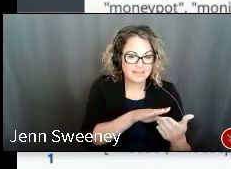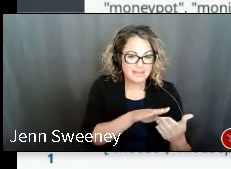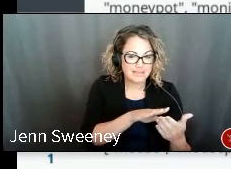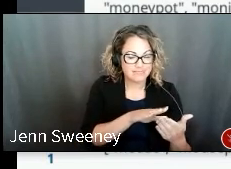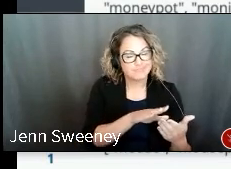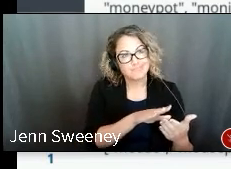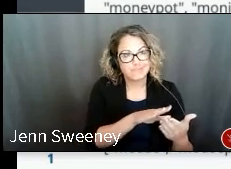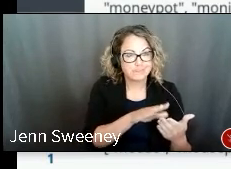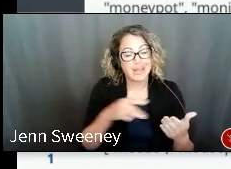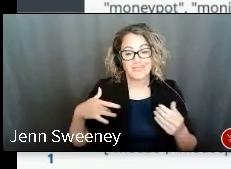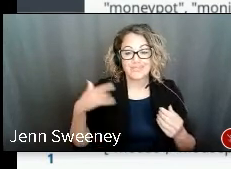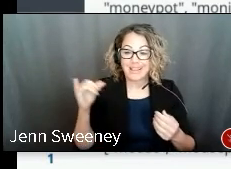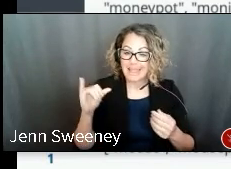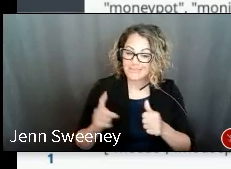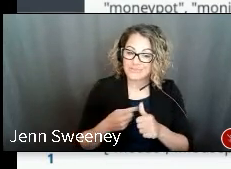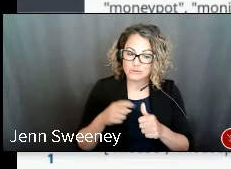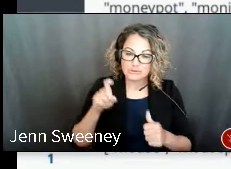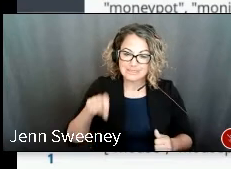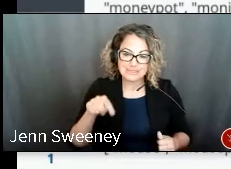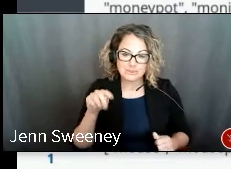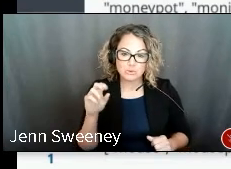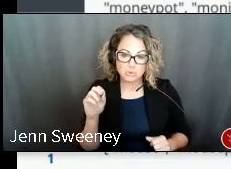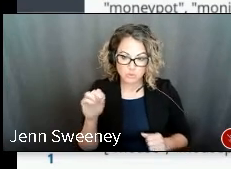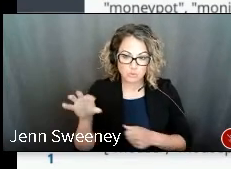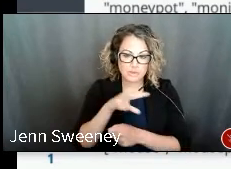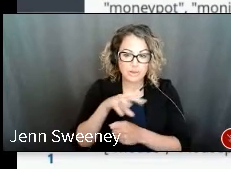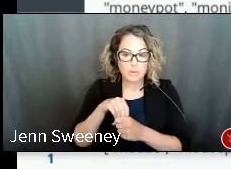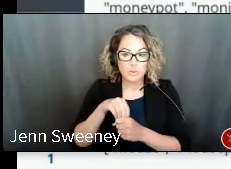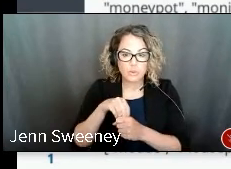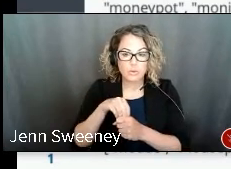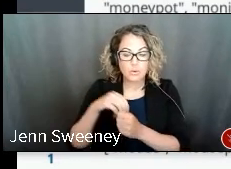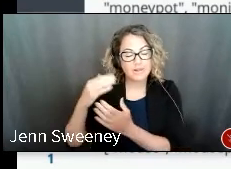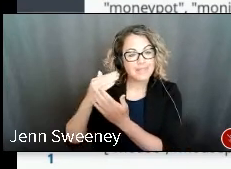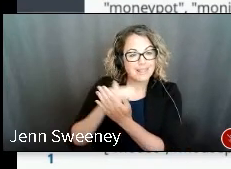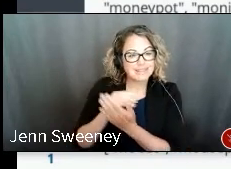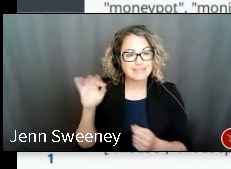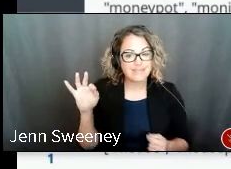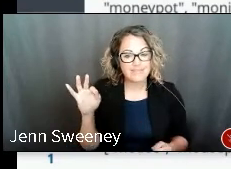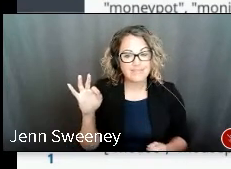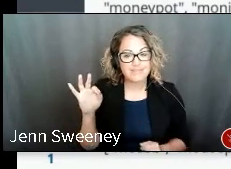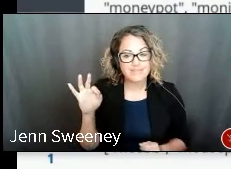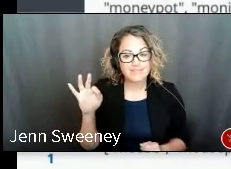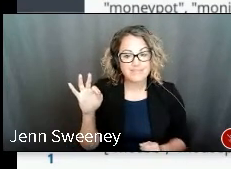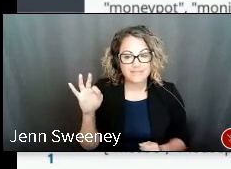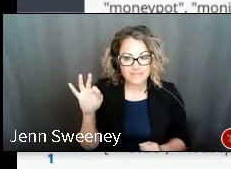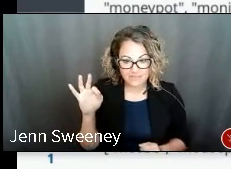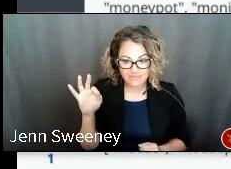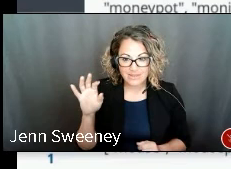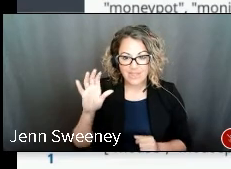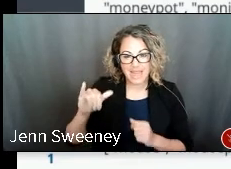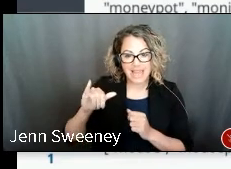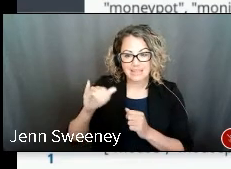I need to include the list of ordered